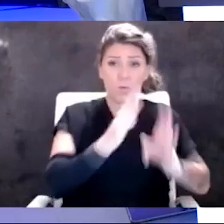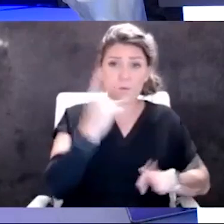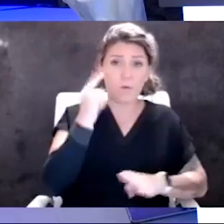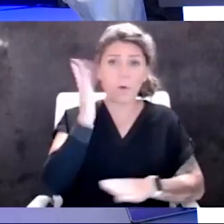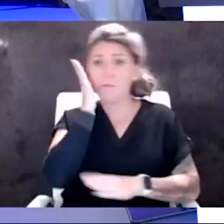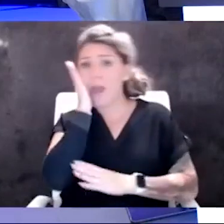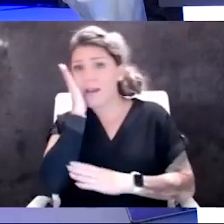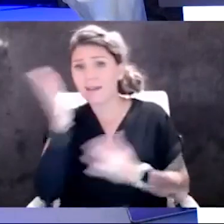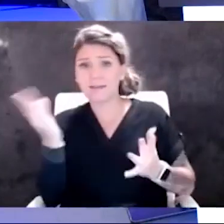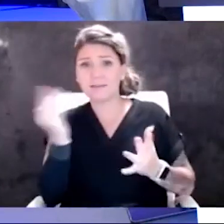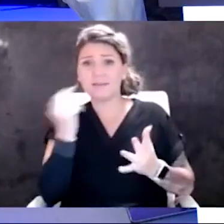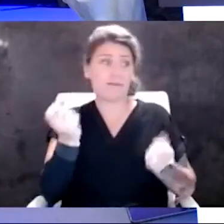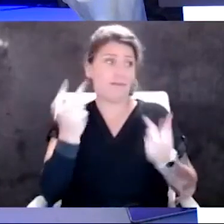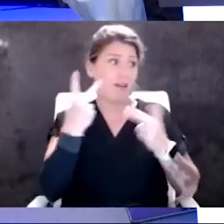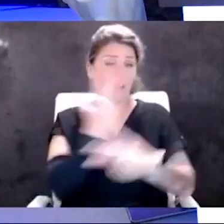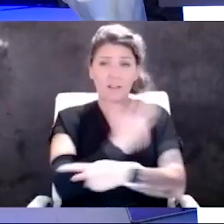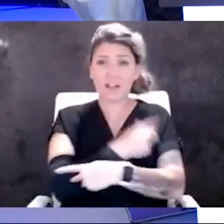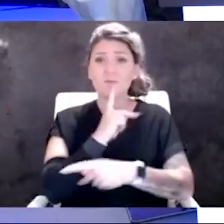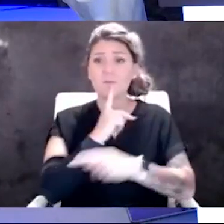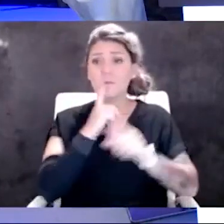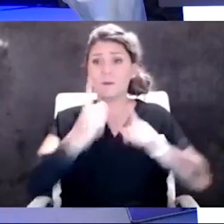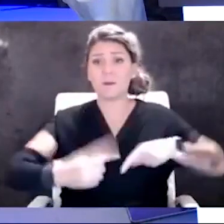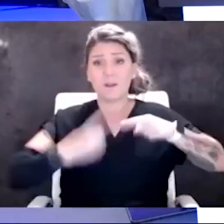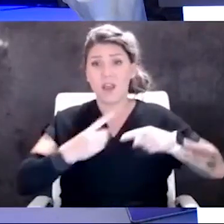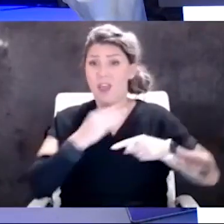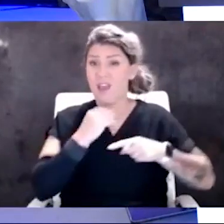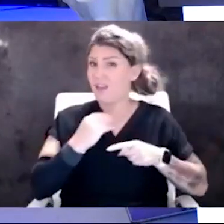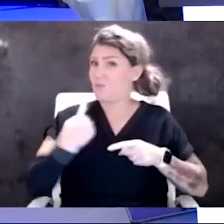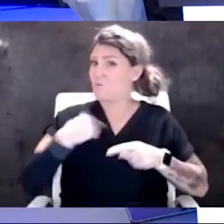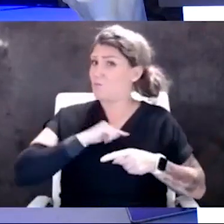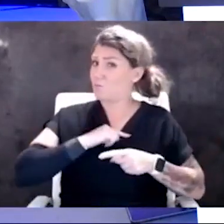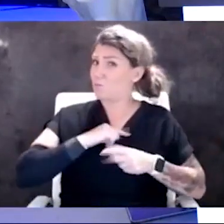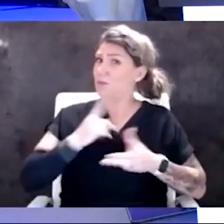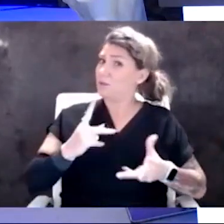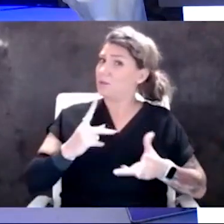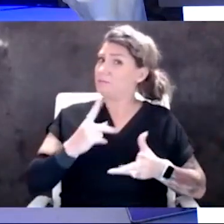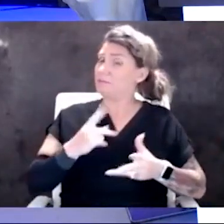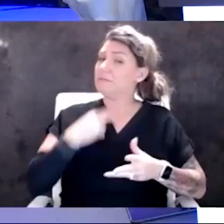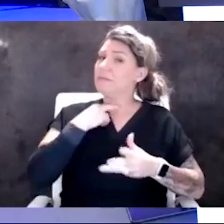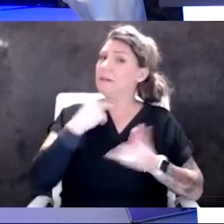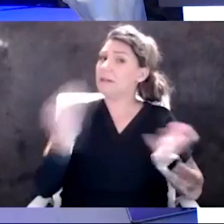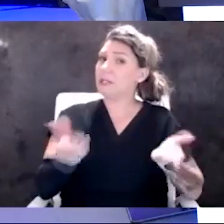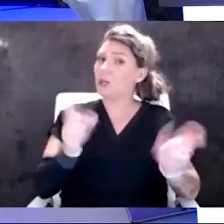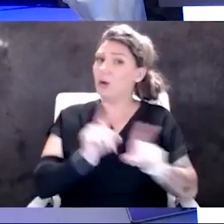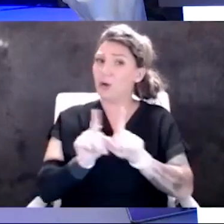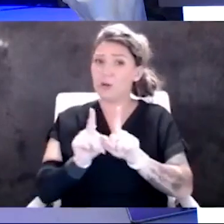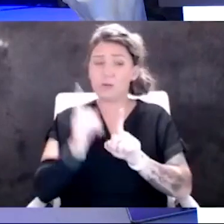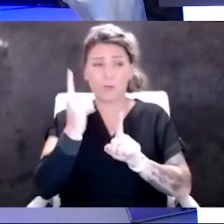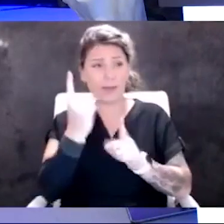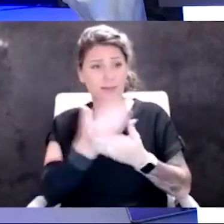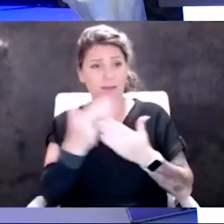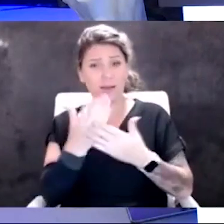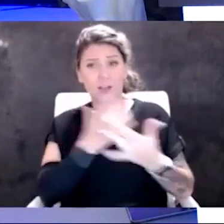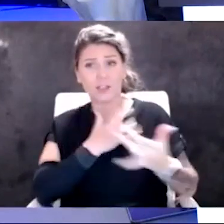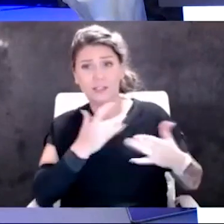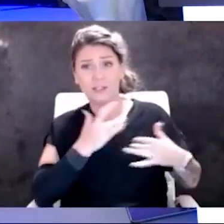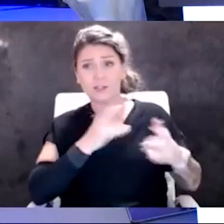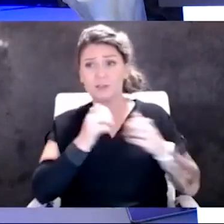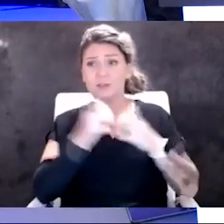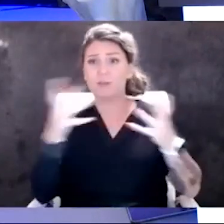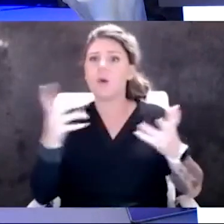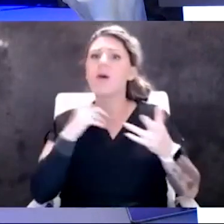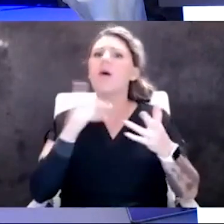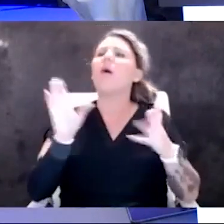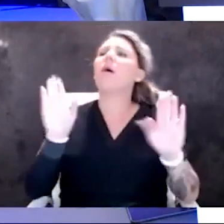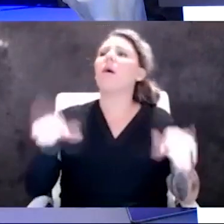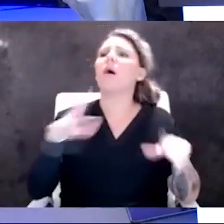are struggling, and it's tight here. And I think that that's one of the things that concerns us so much. And then people say, well, let's have a vaccine requirement,